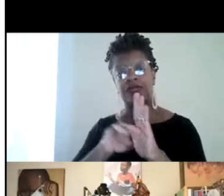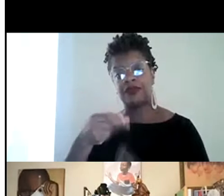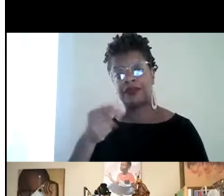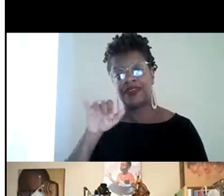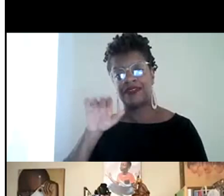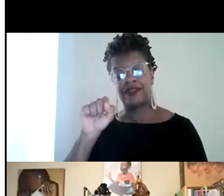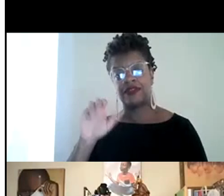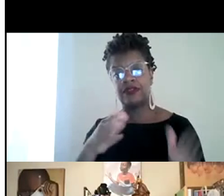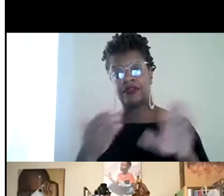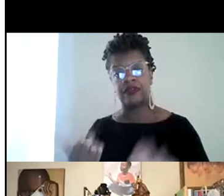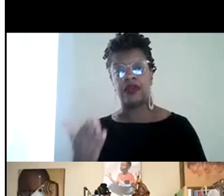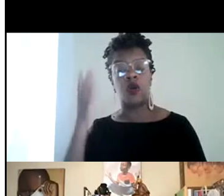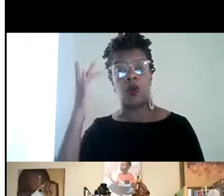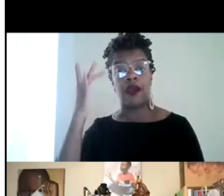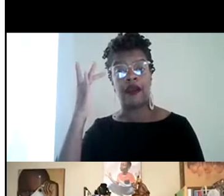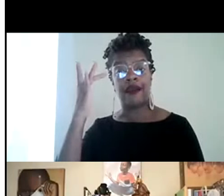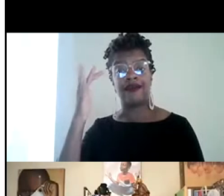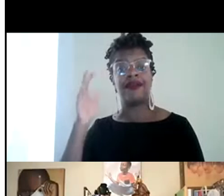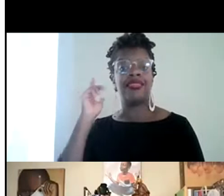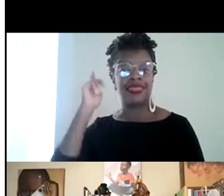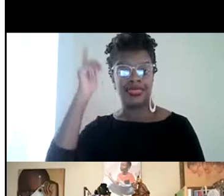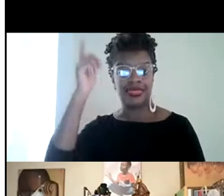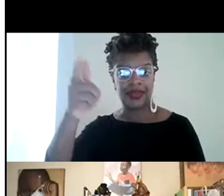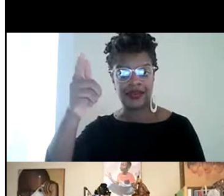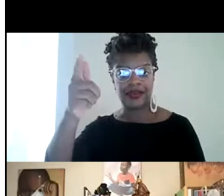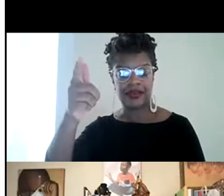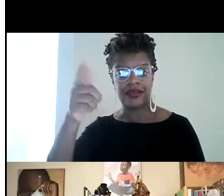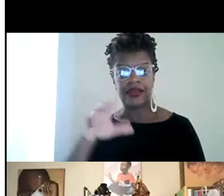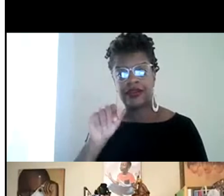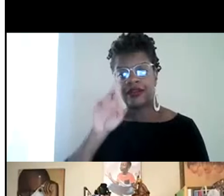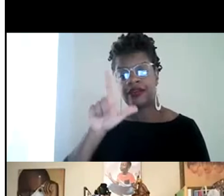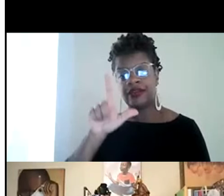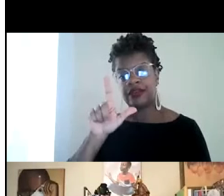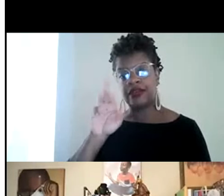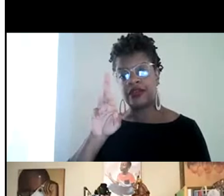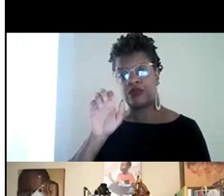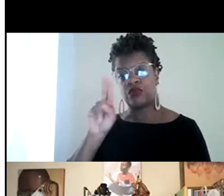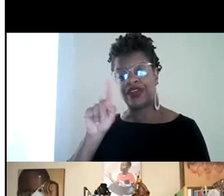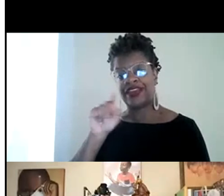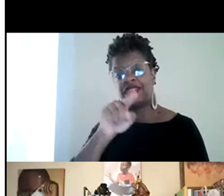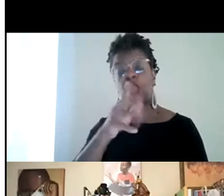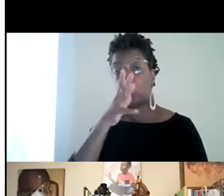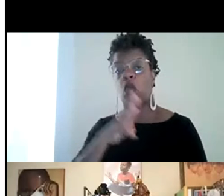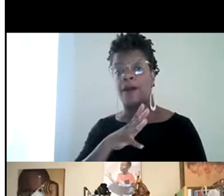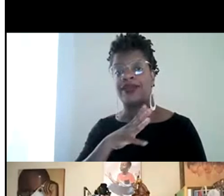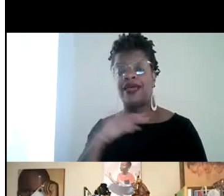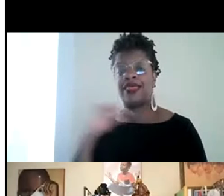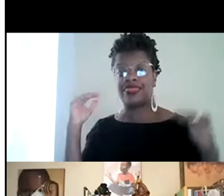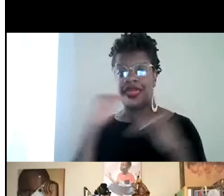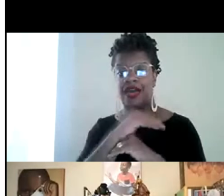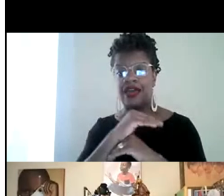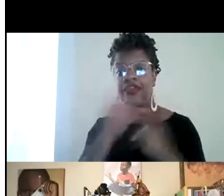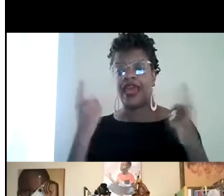his life, only to learn later that Carolyn Bryant falsified the information that cost this